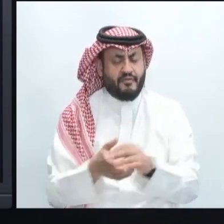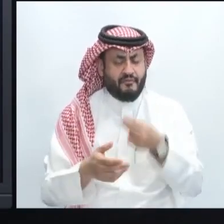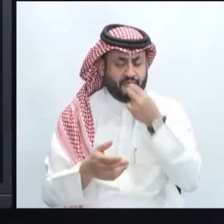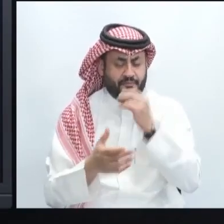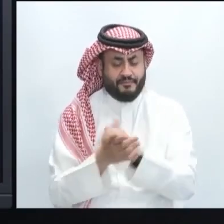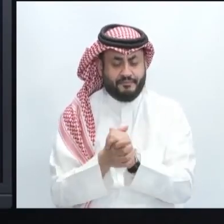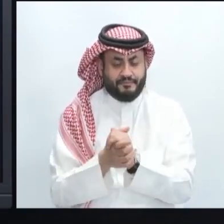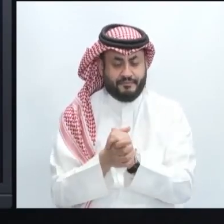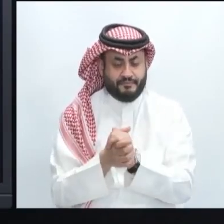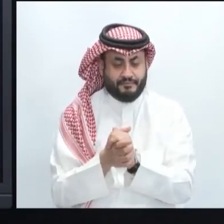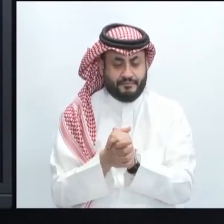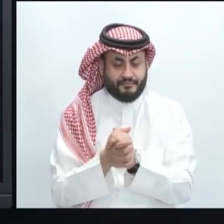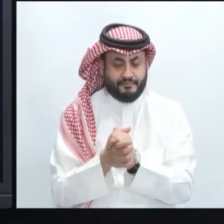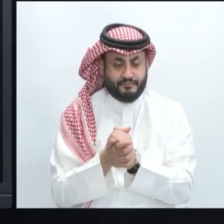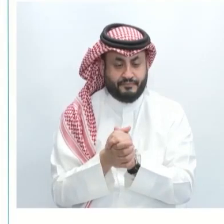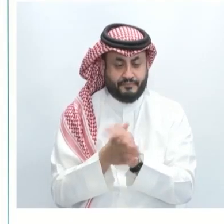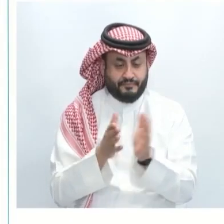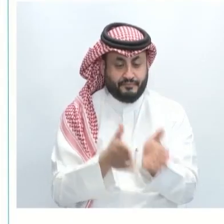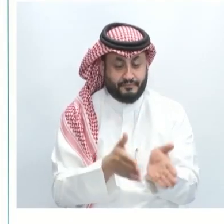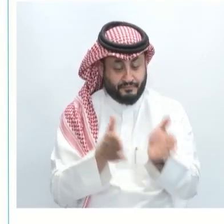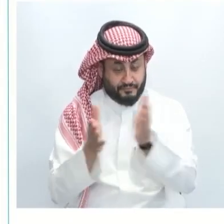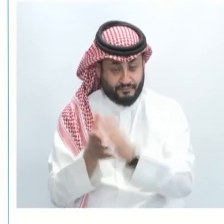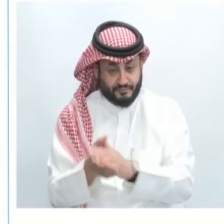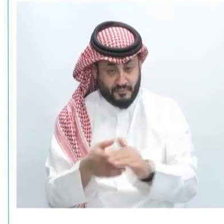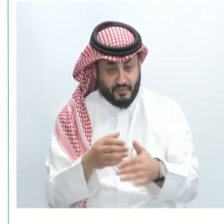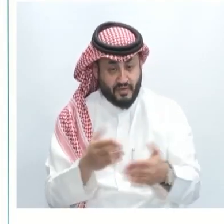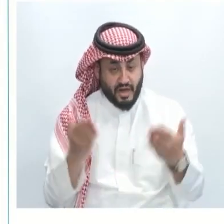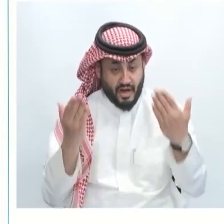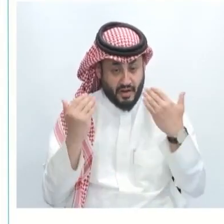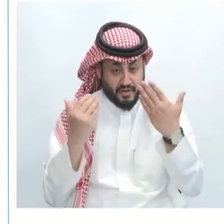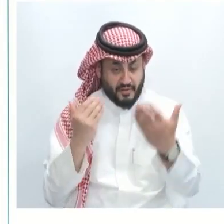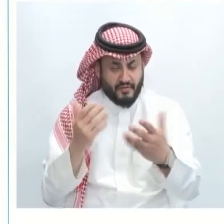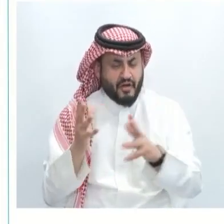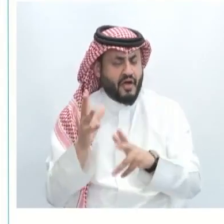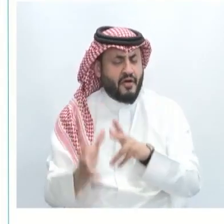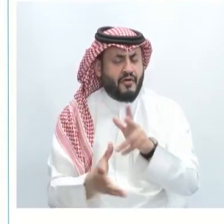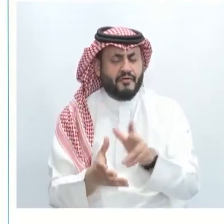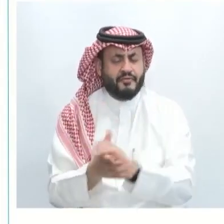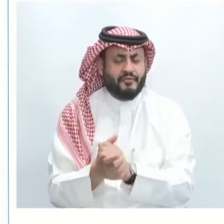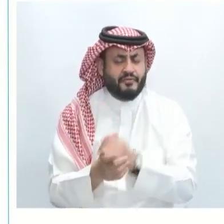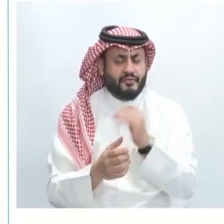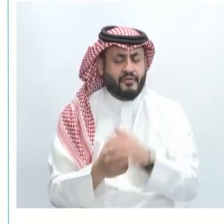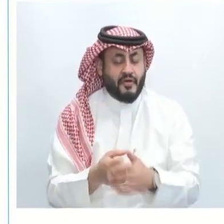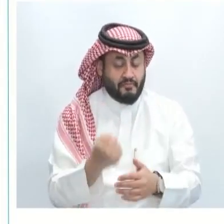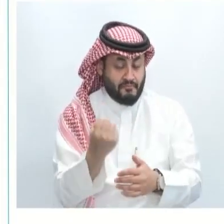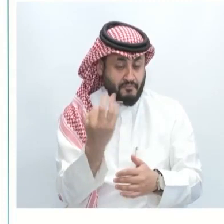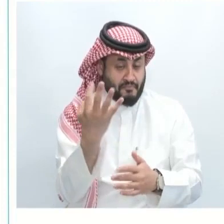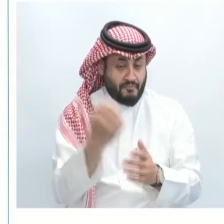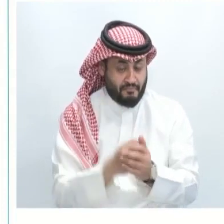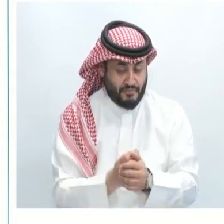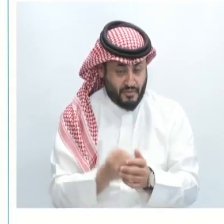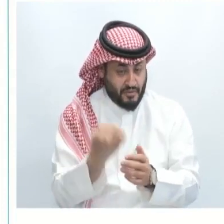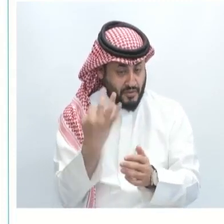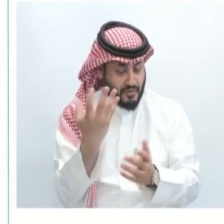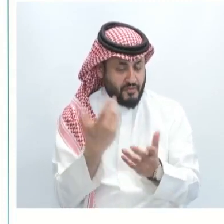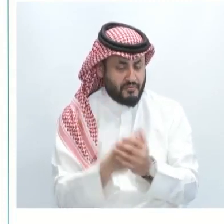food. Also, we learn how to say more than one